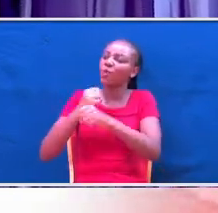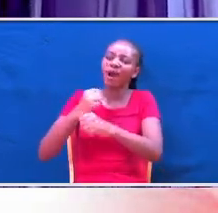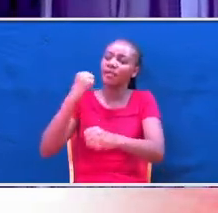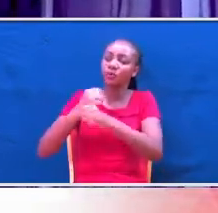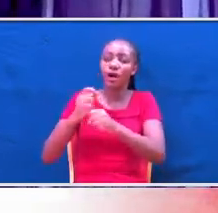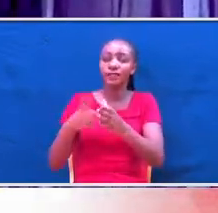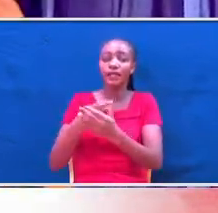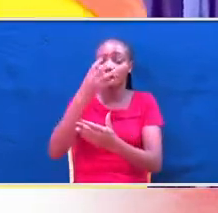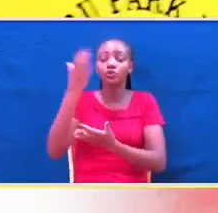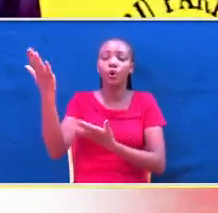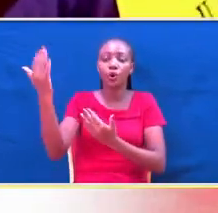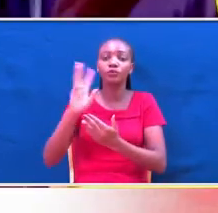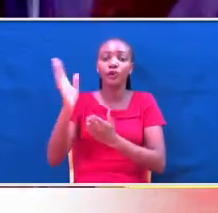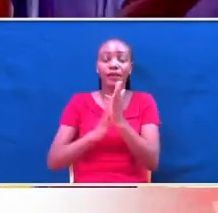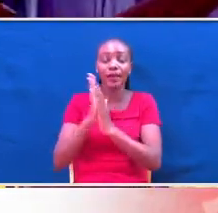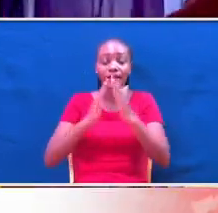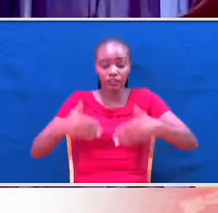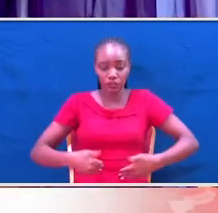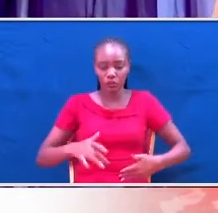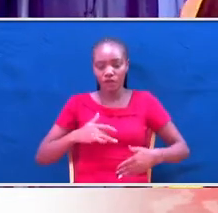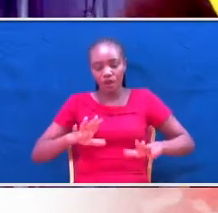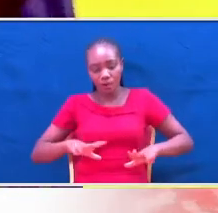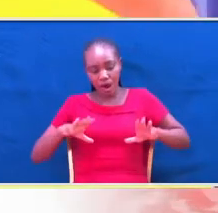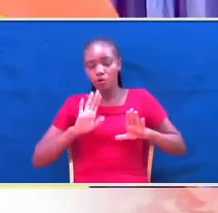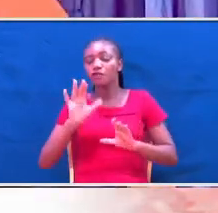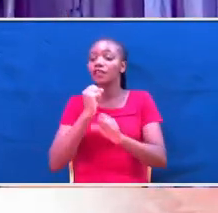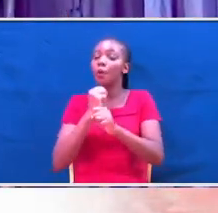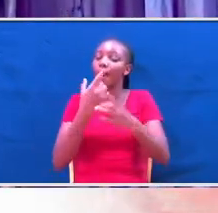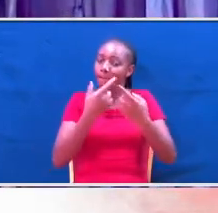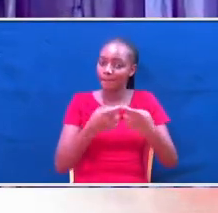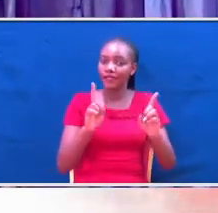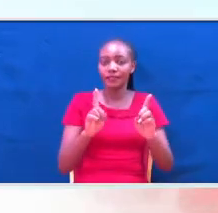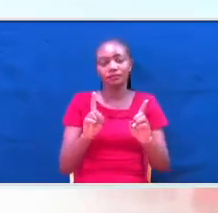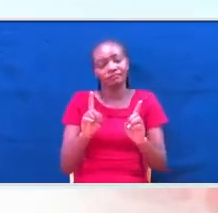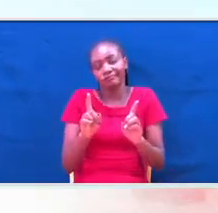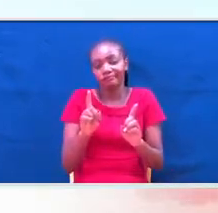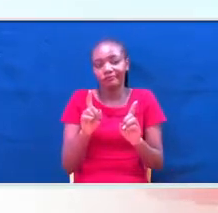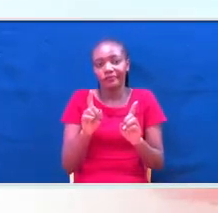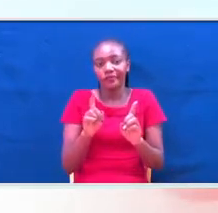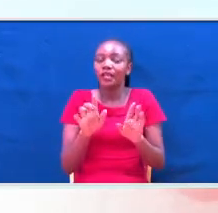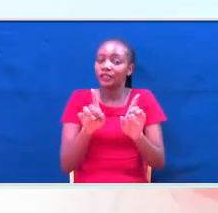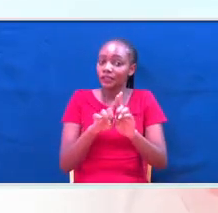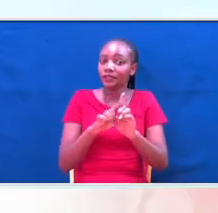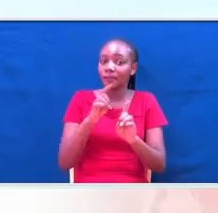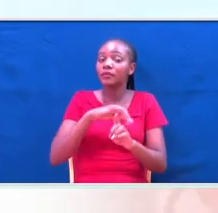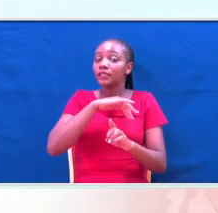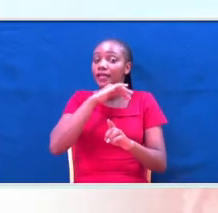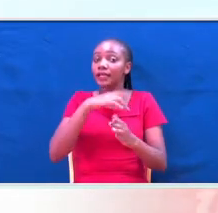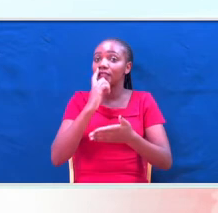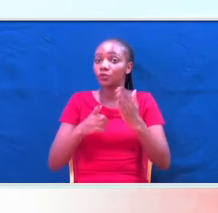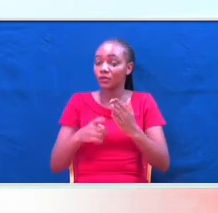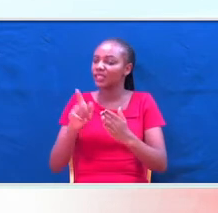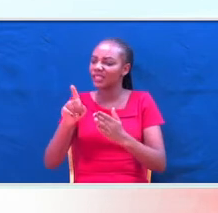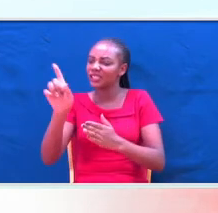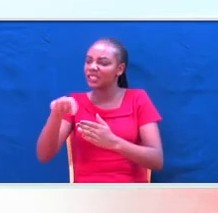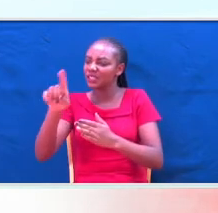Ruto hopes will encourage the youth to be proud of their jobs, however low they may be. According to Odinga, it would be